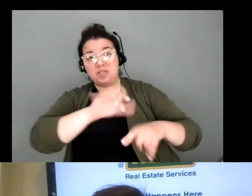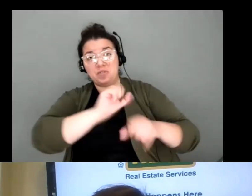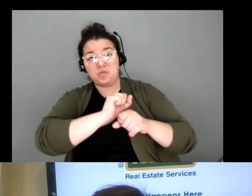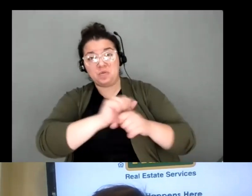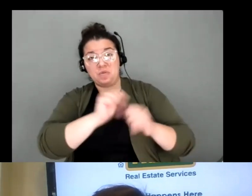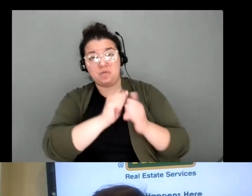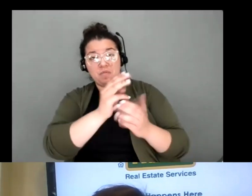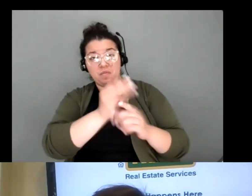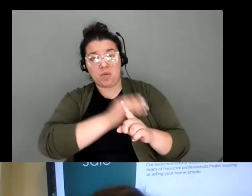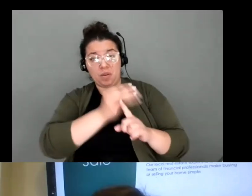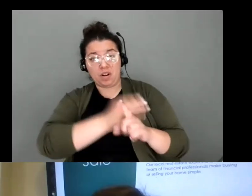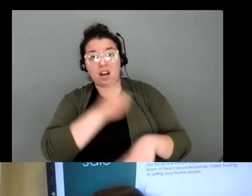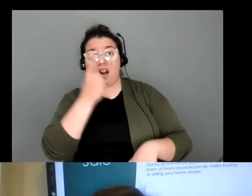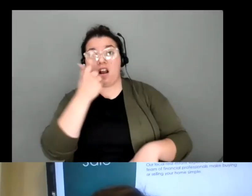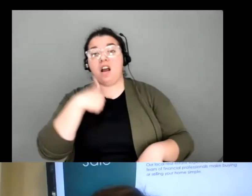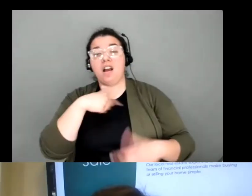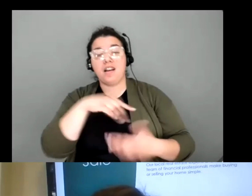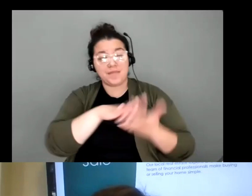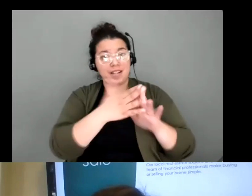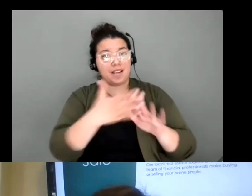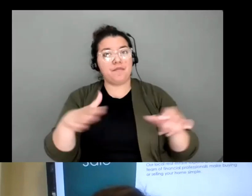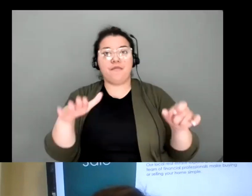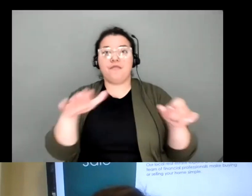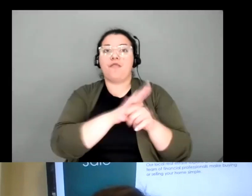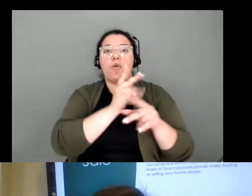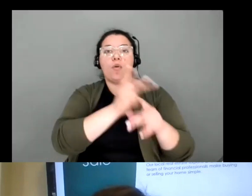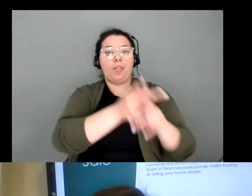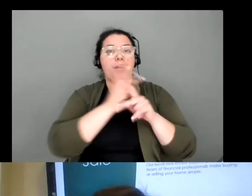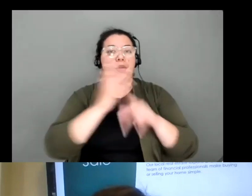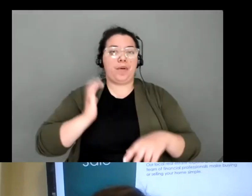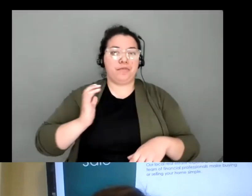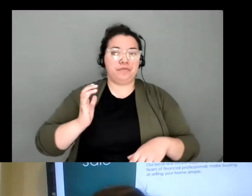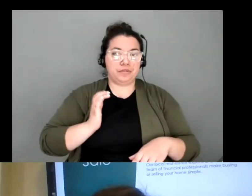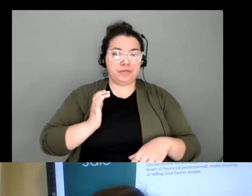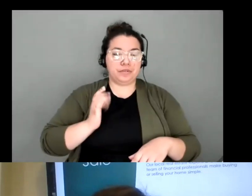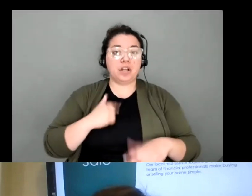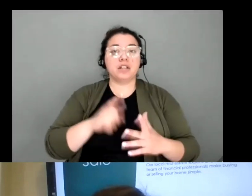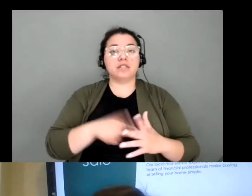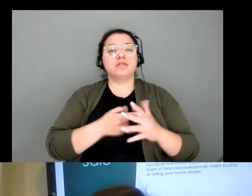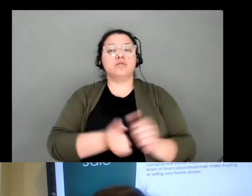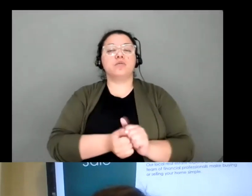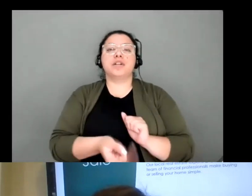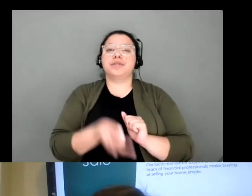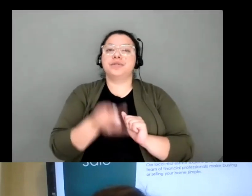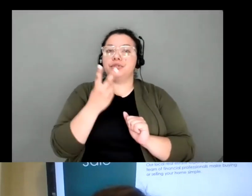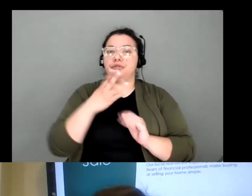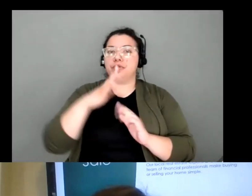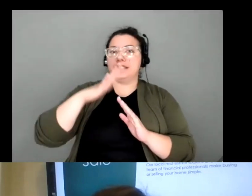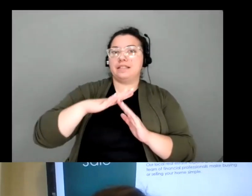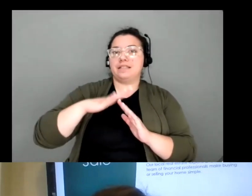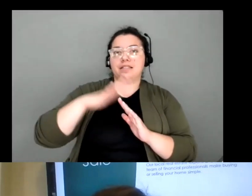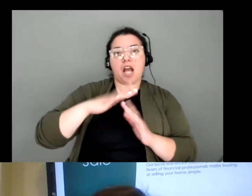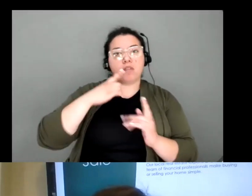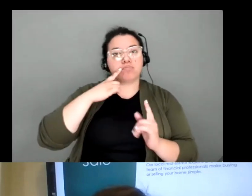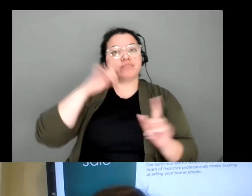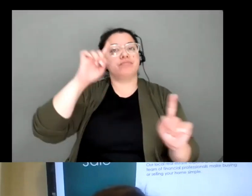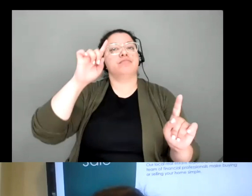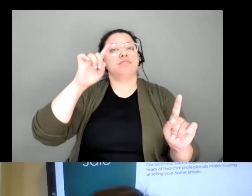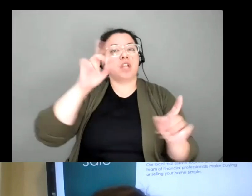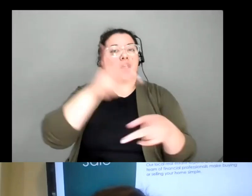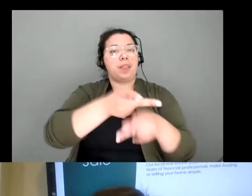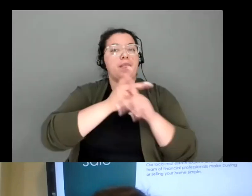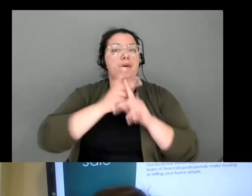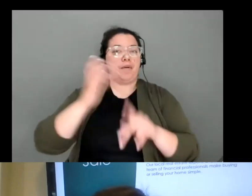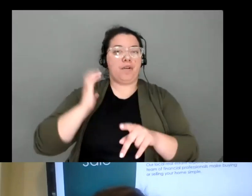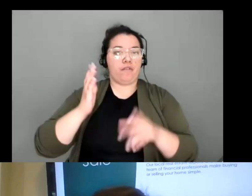I did and I became a full loan officer, I actually started under two top producing loan officers and I was their assistant. And